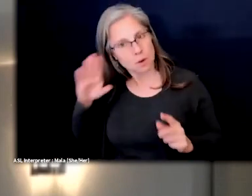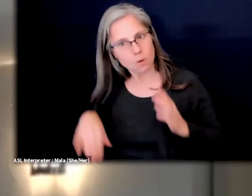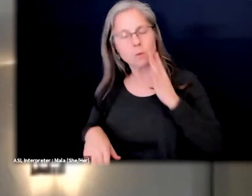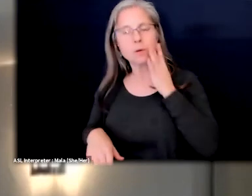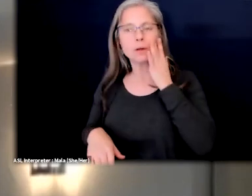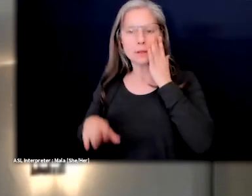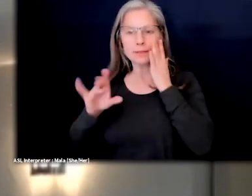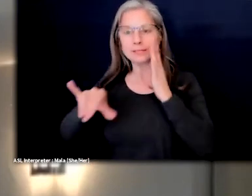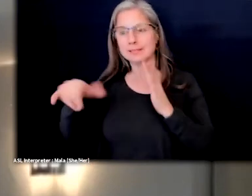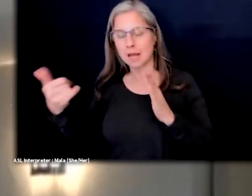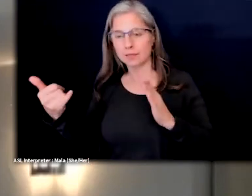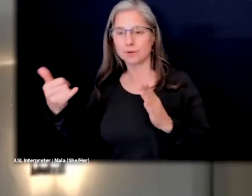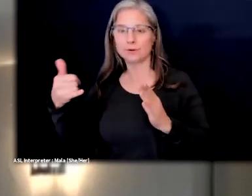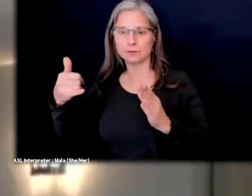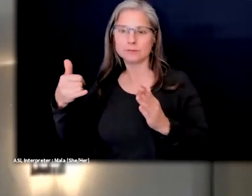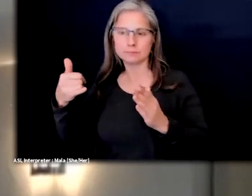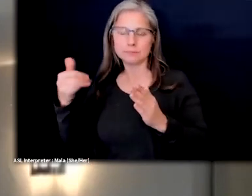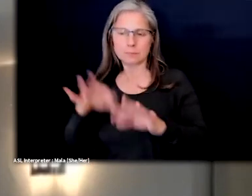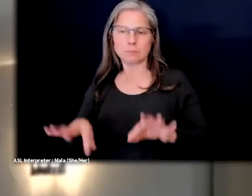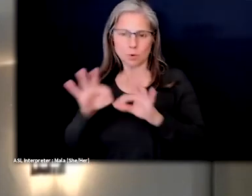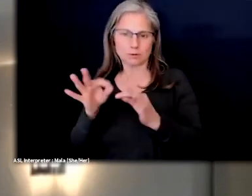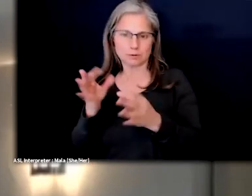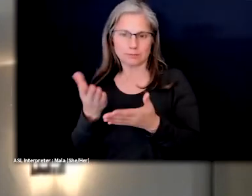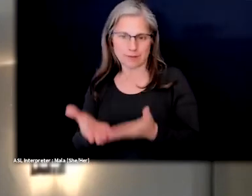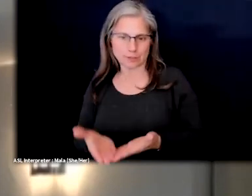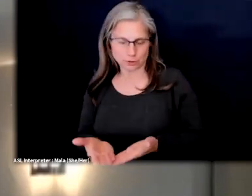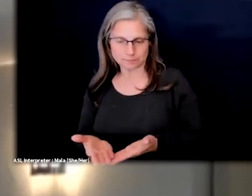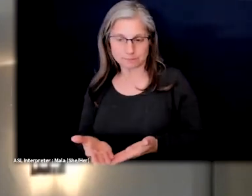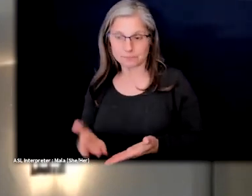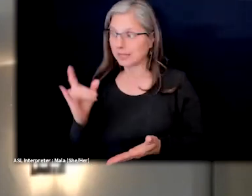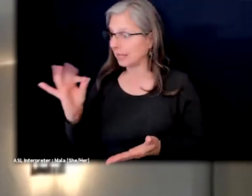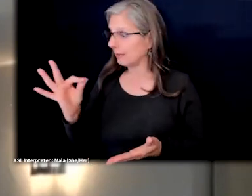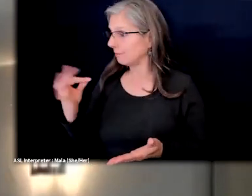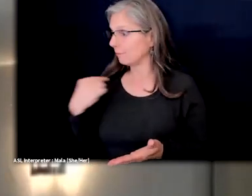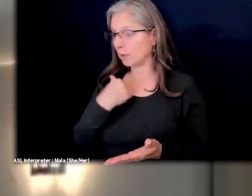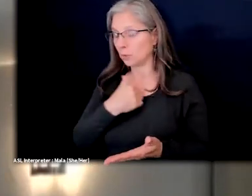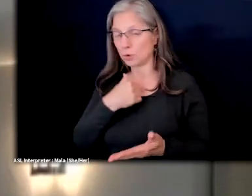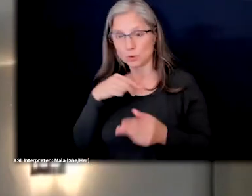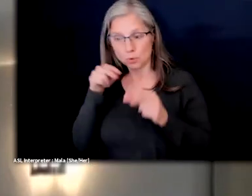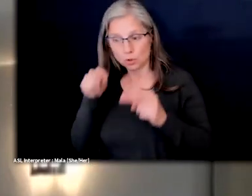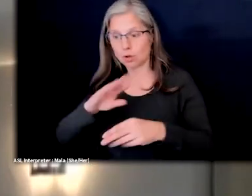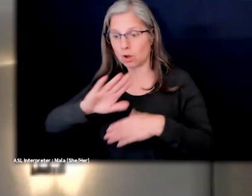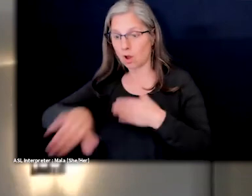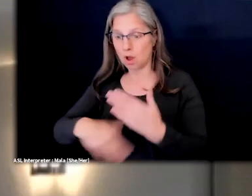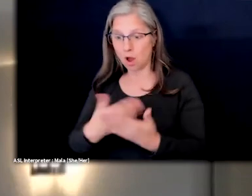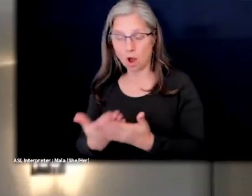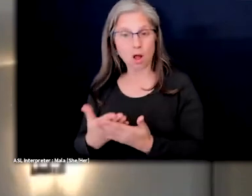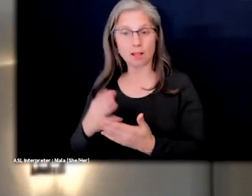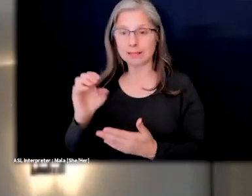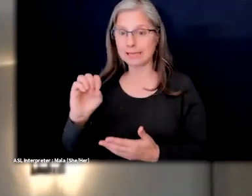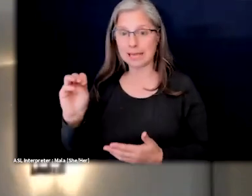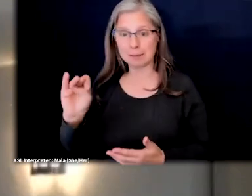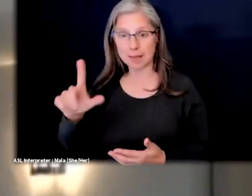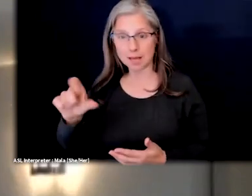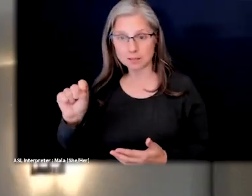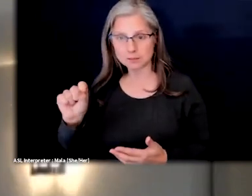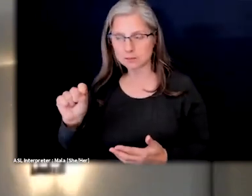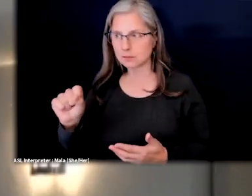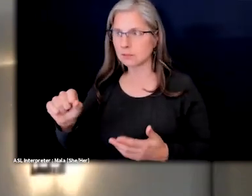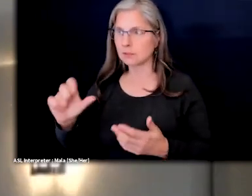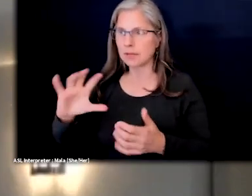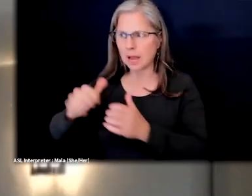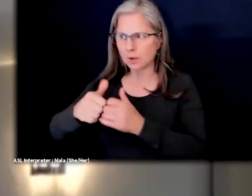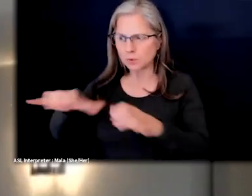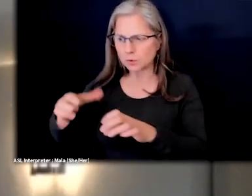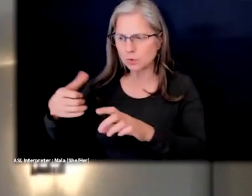another mitigating factor. But if we were to take all our EMLs and look at how did you do in the previous